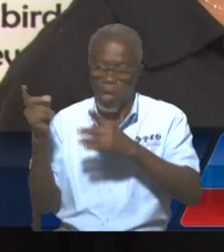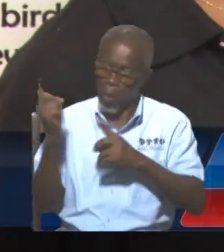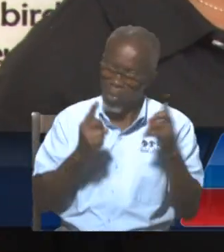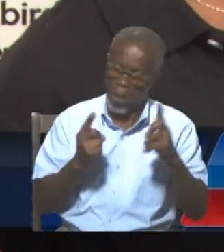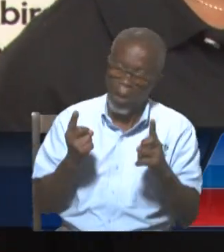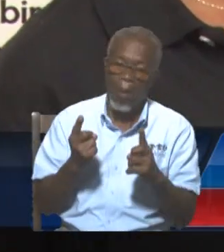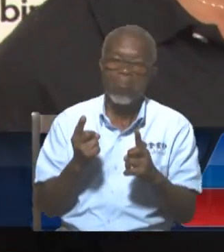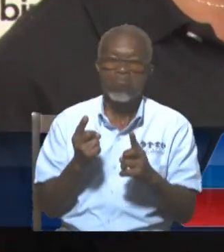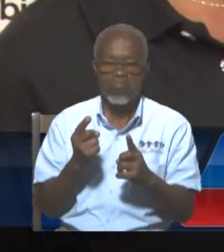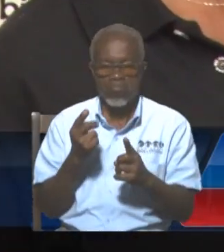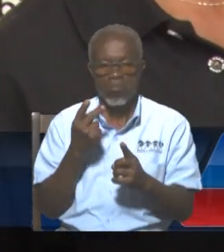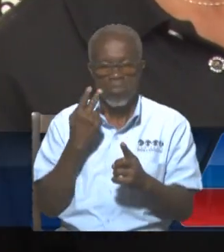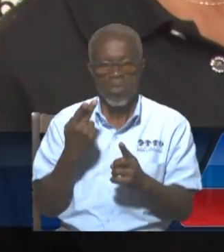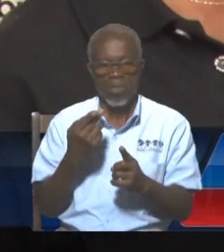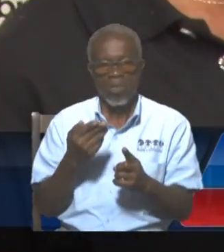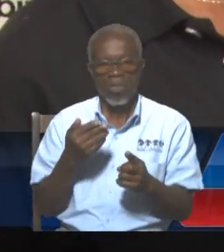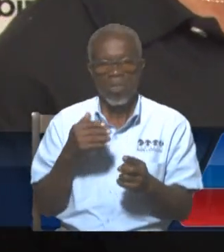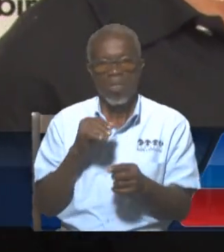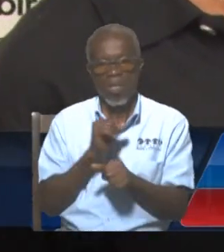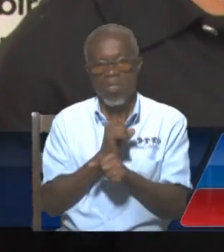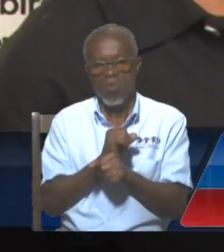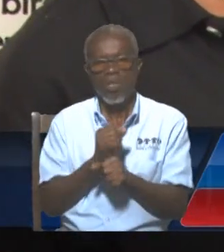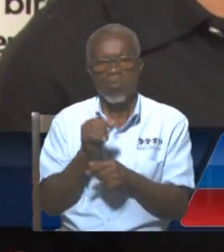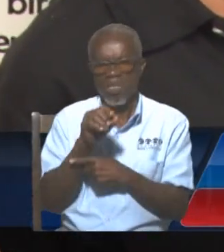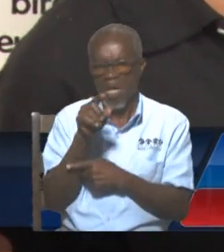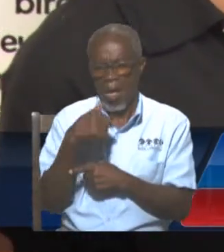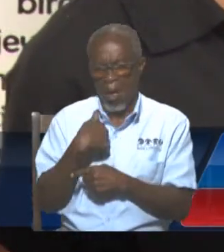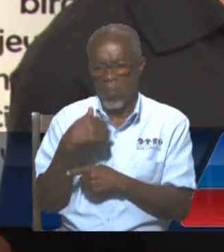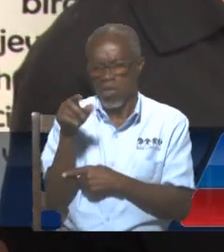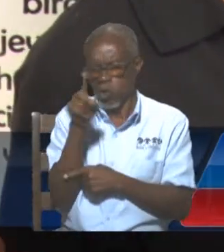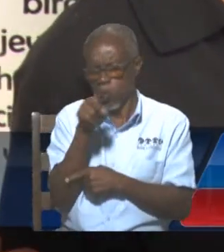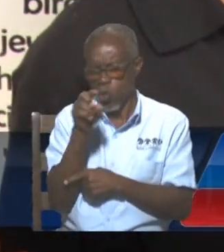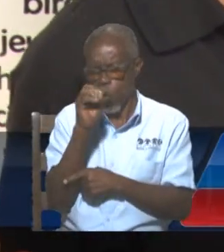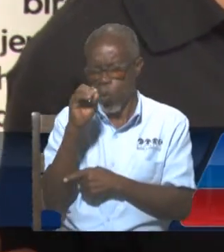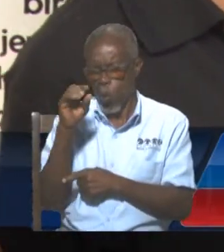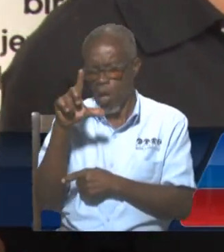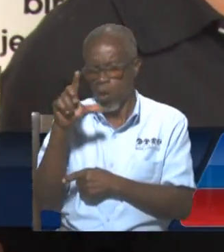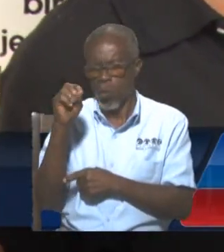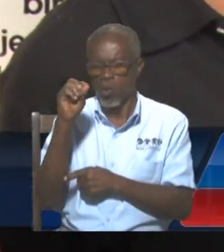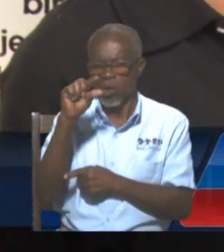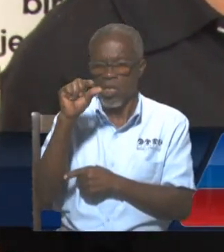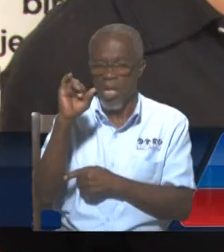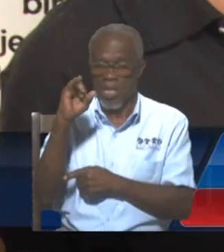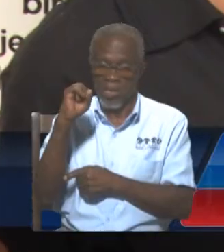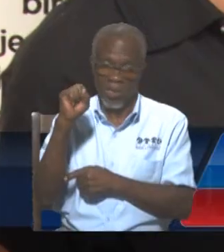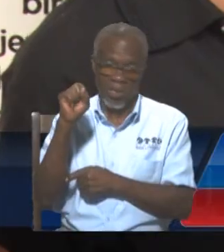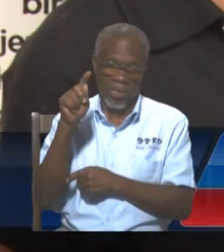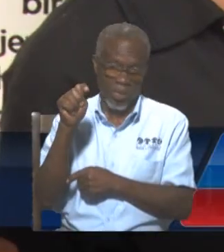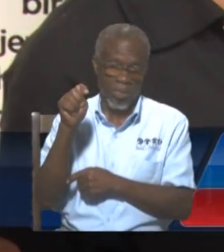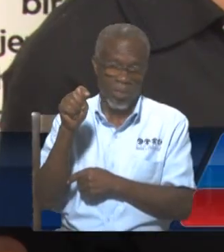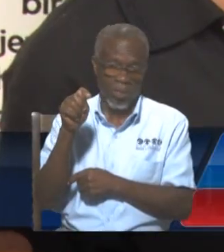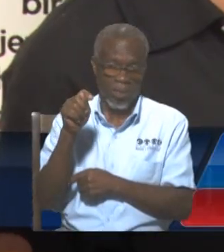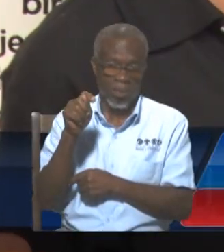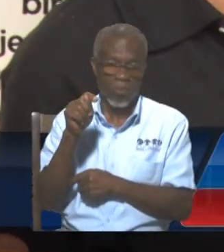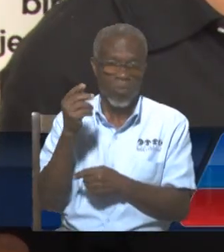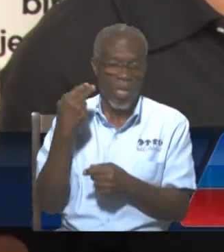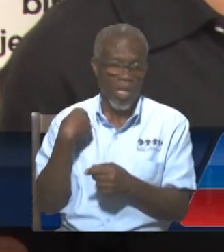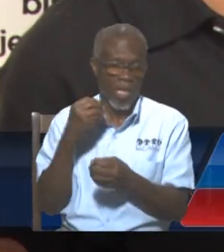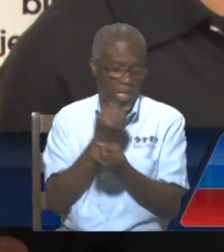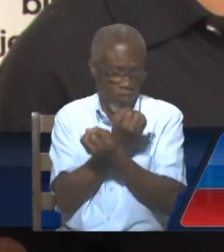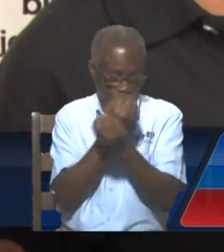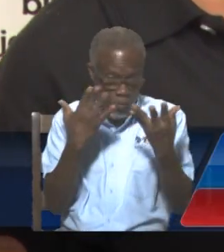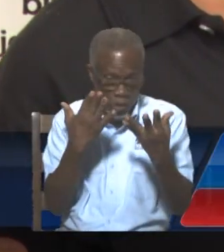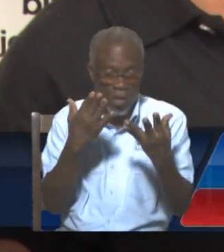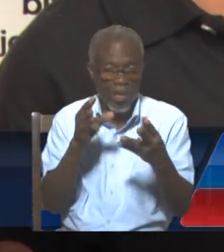scientist, because I'm a zoologist at the University of the West Indies, Department of Life Sciences, that data is actually being published onto